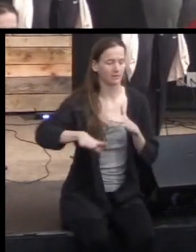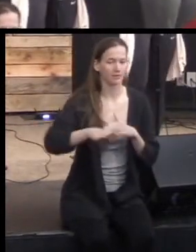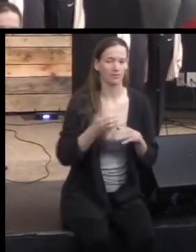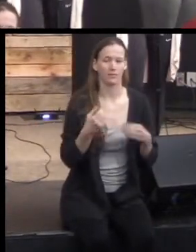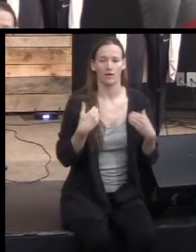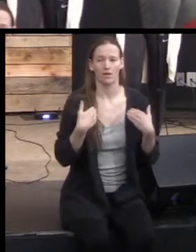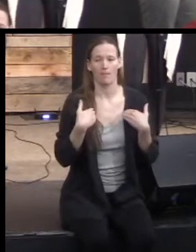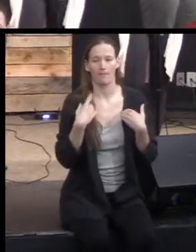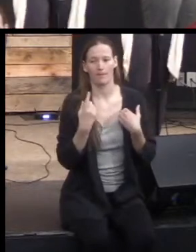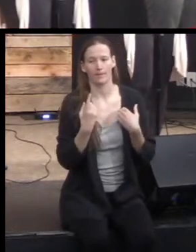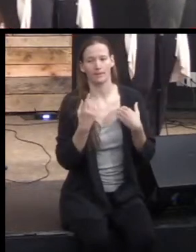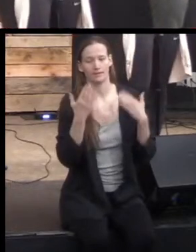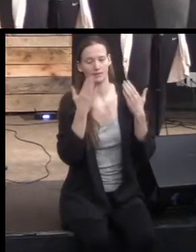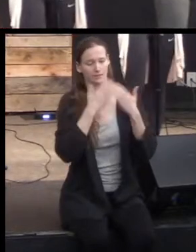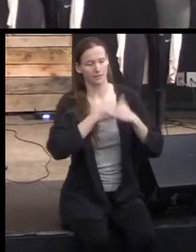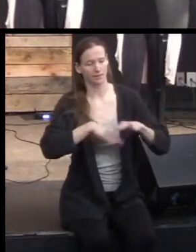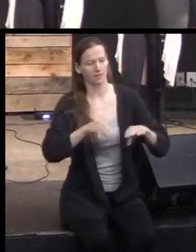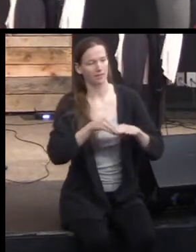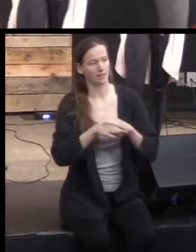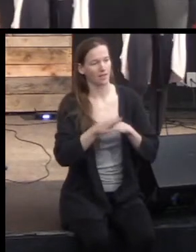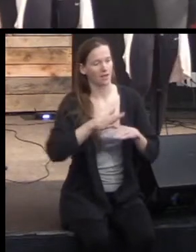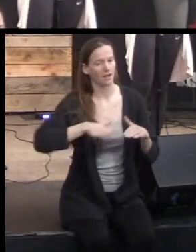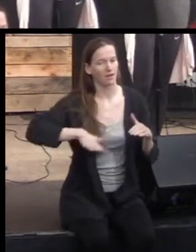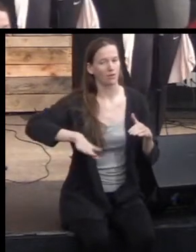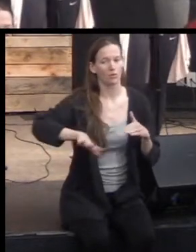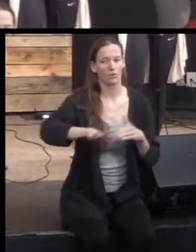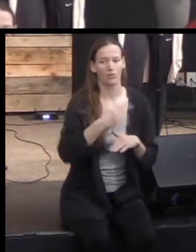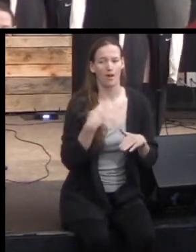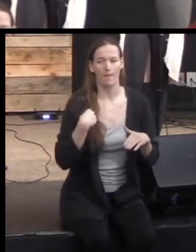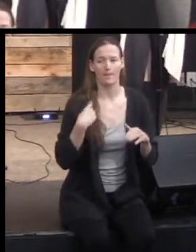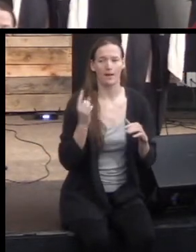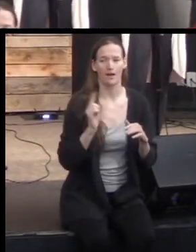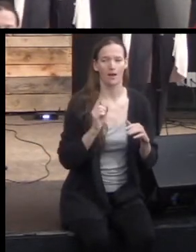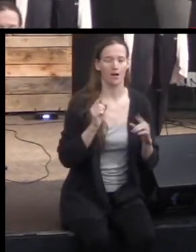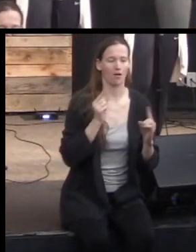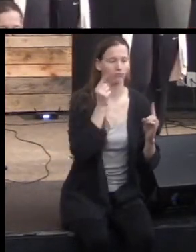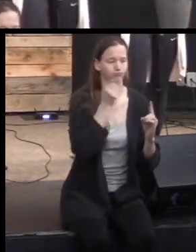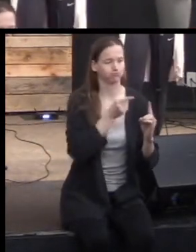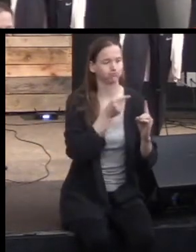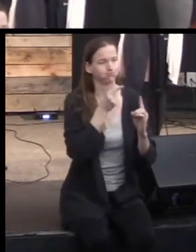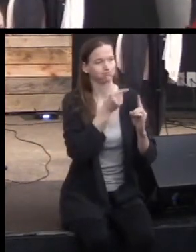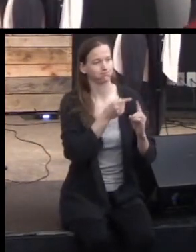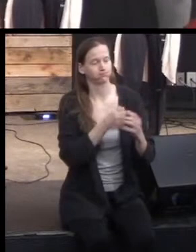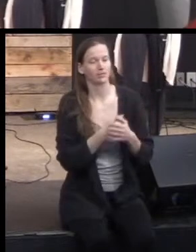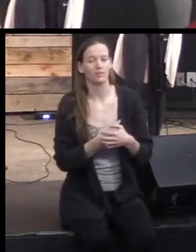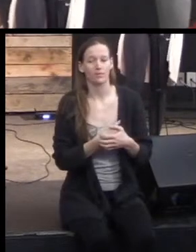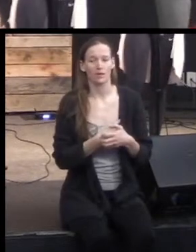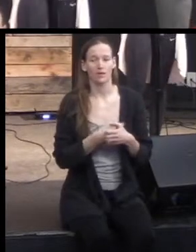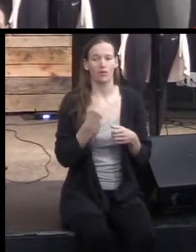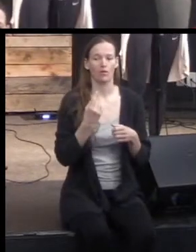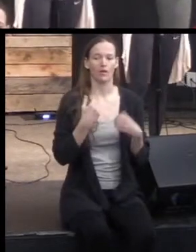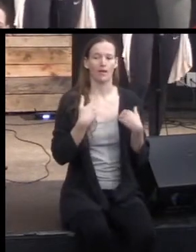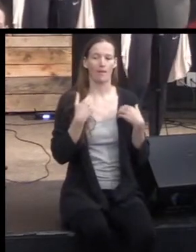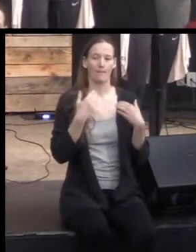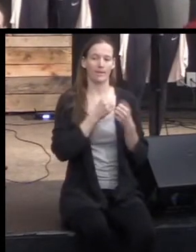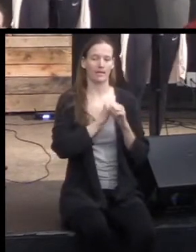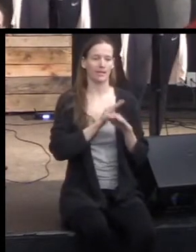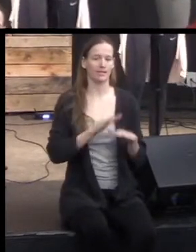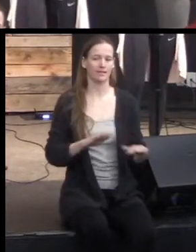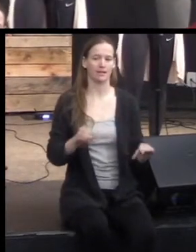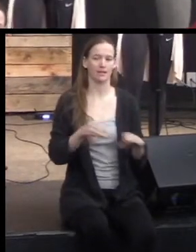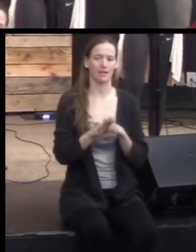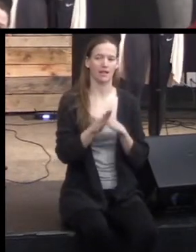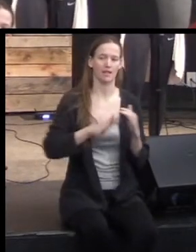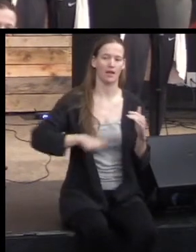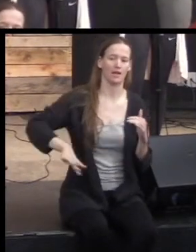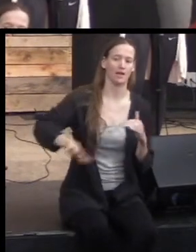land. Nothing but peace in that land where I'm bound, where I'm bound. Nothing but